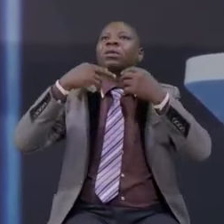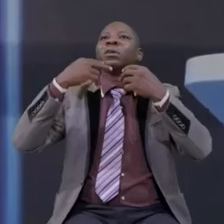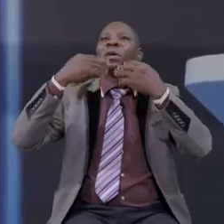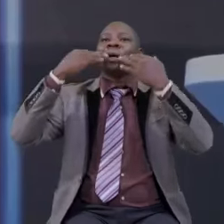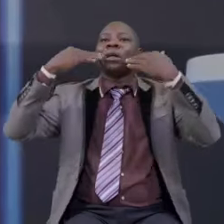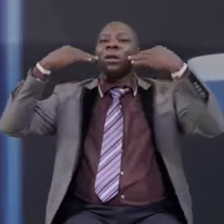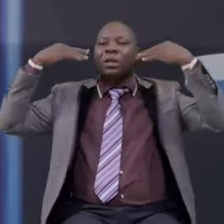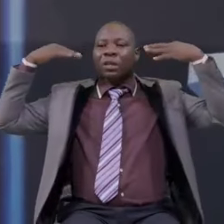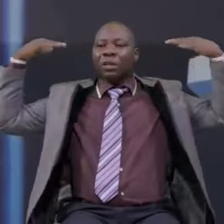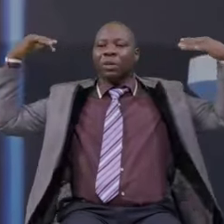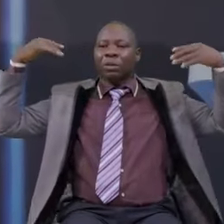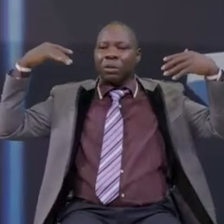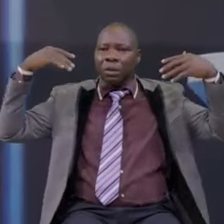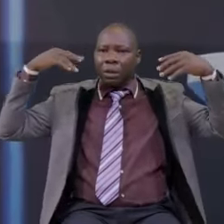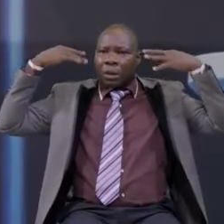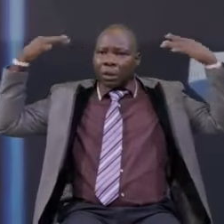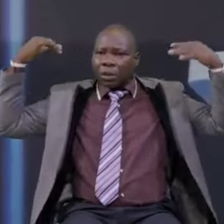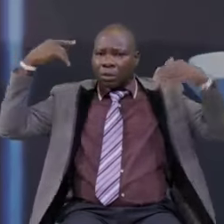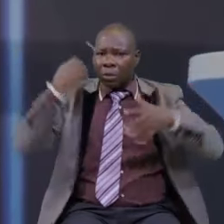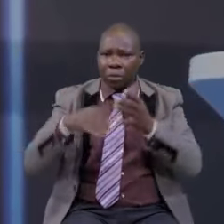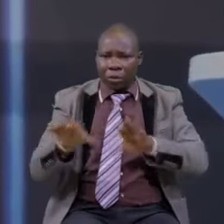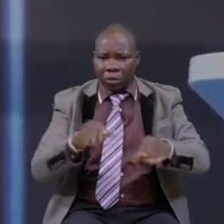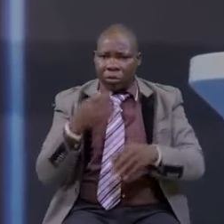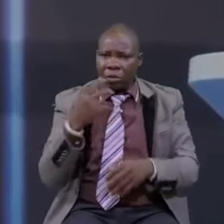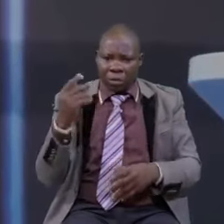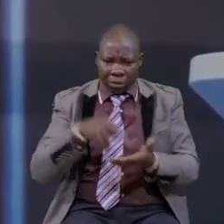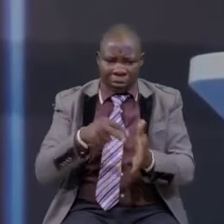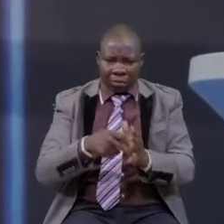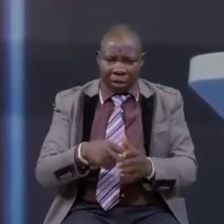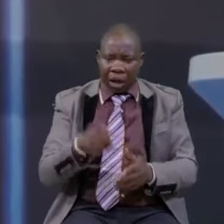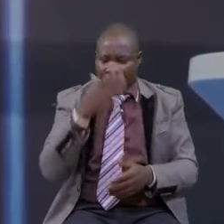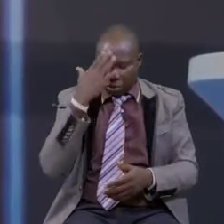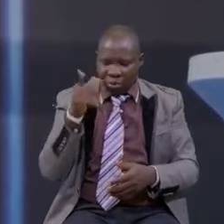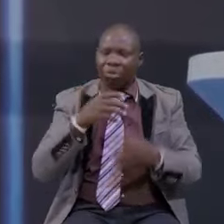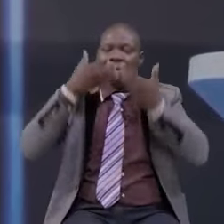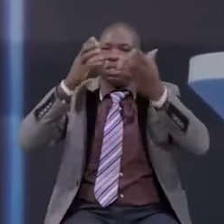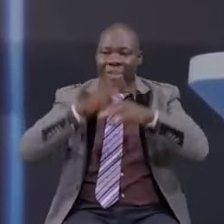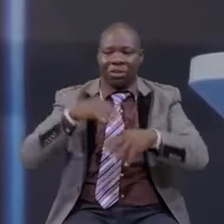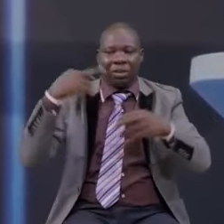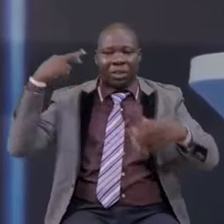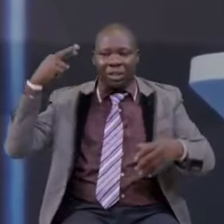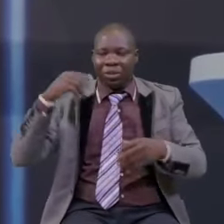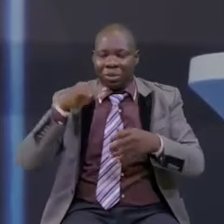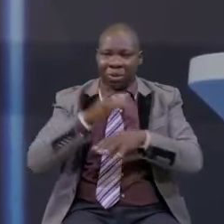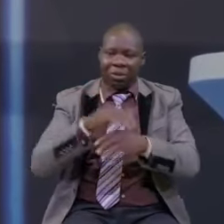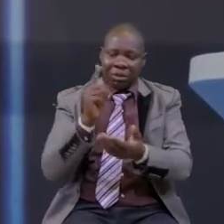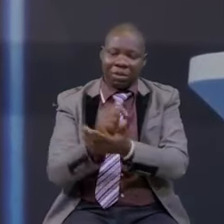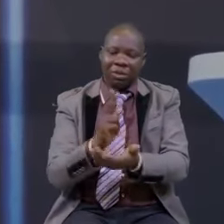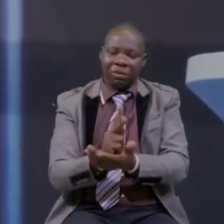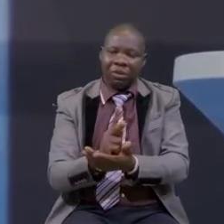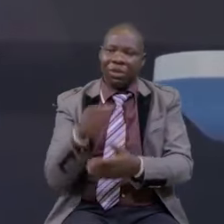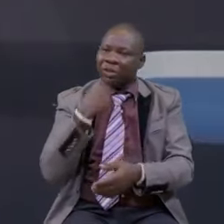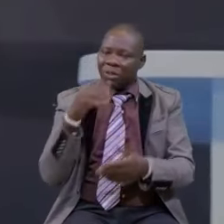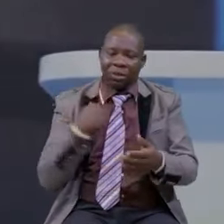What does that mean? You know now. You shout on the radio, you shout on television, they say you should stop. 100, they